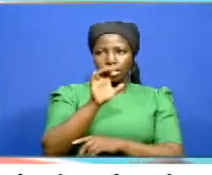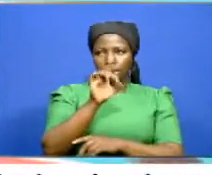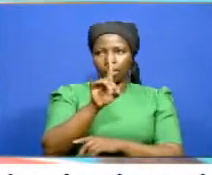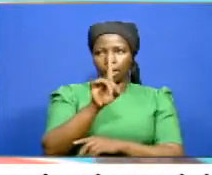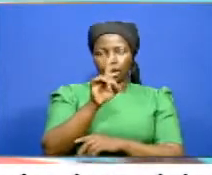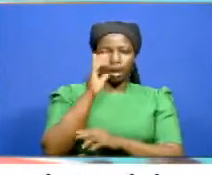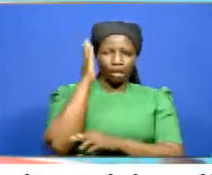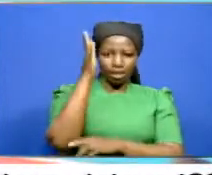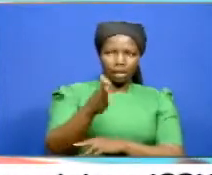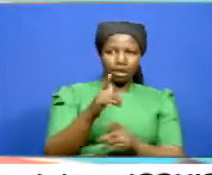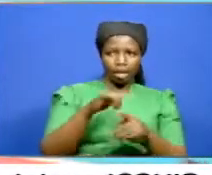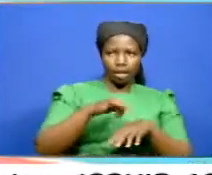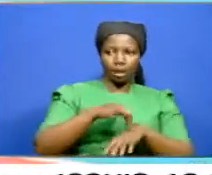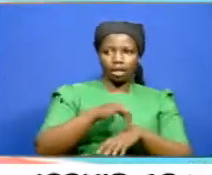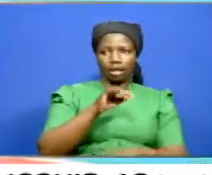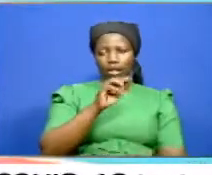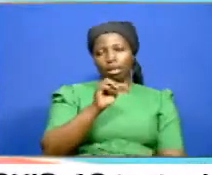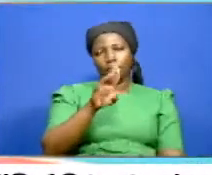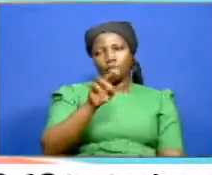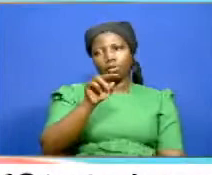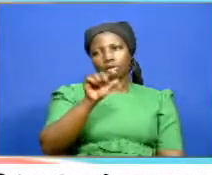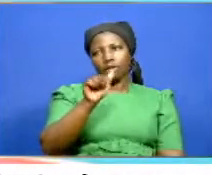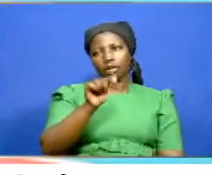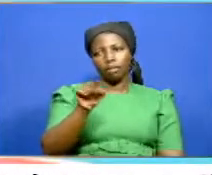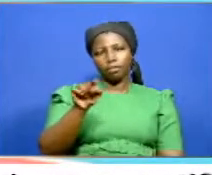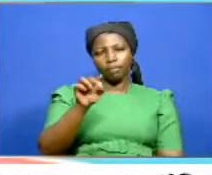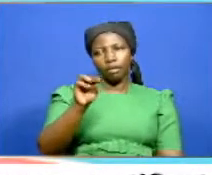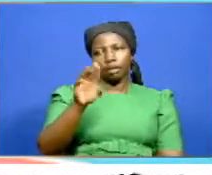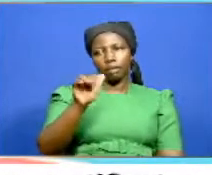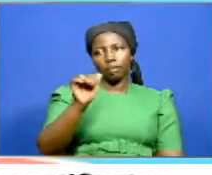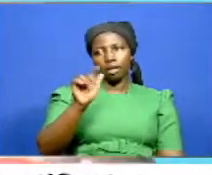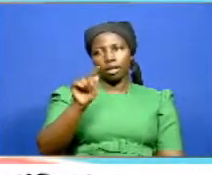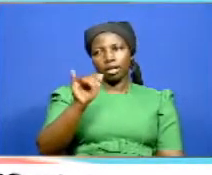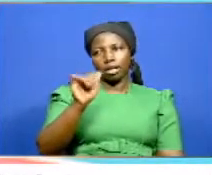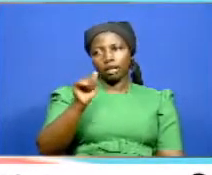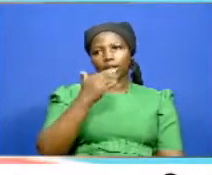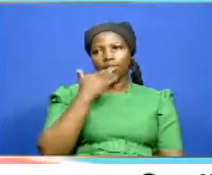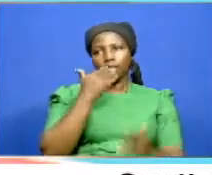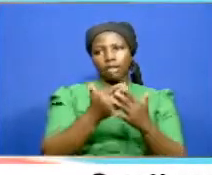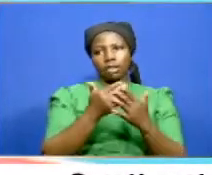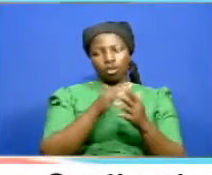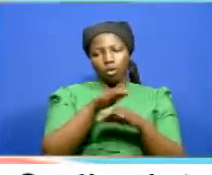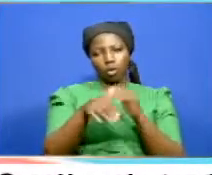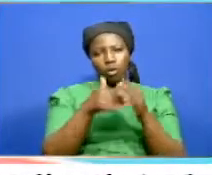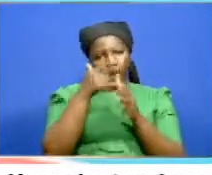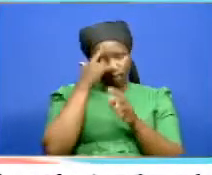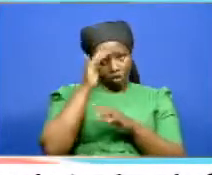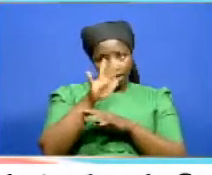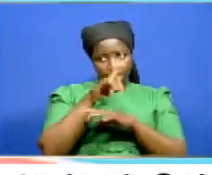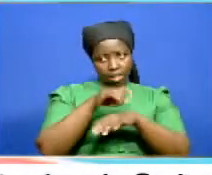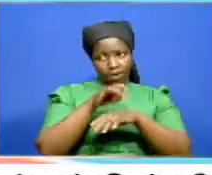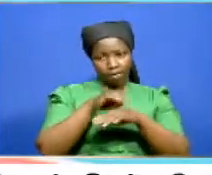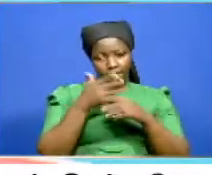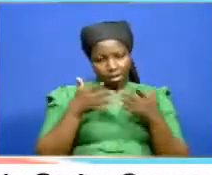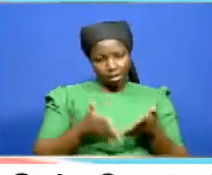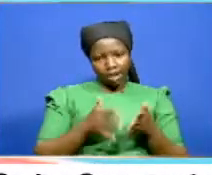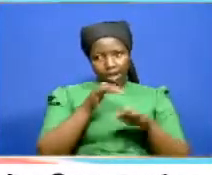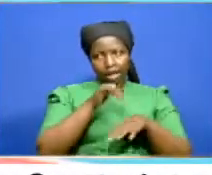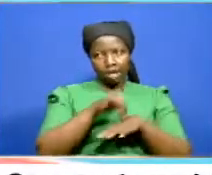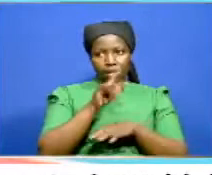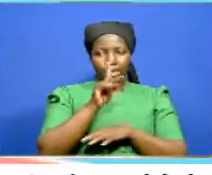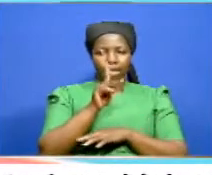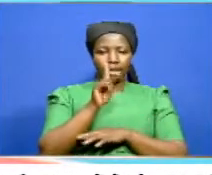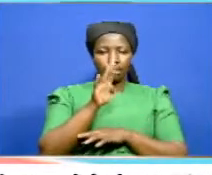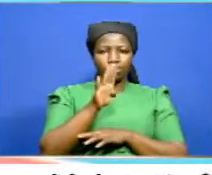directly at Munga_Mbatia. Well, thank you very much, Ronald, for giving us the time right here at KBC's Channel